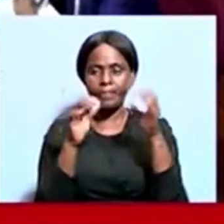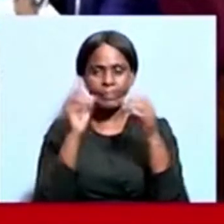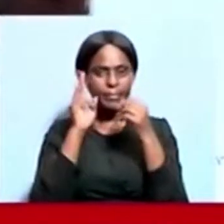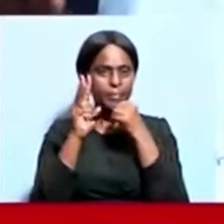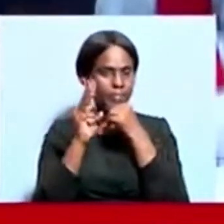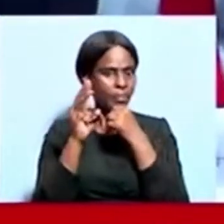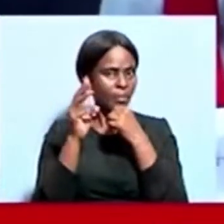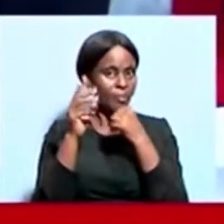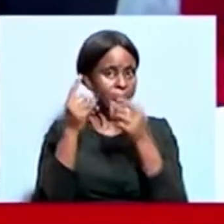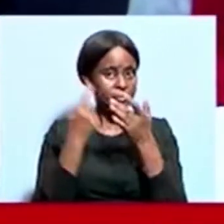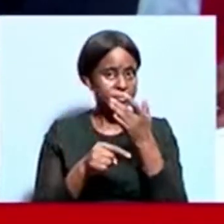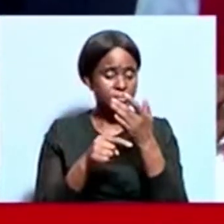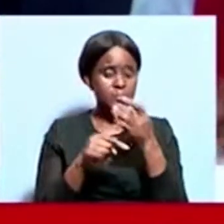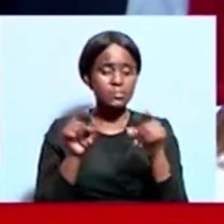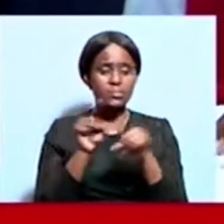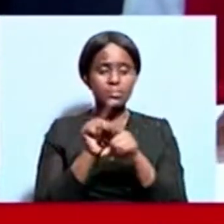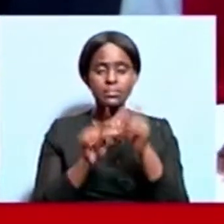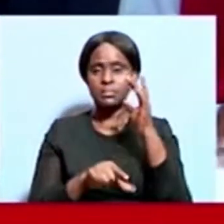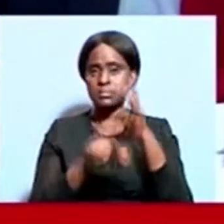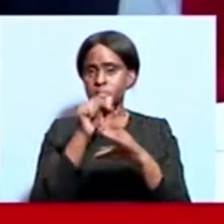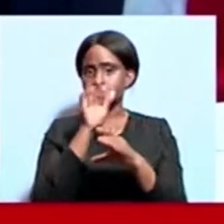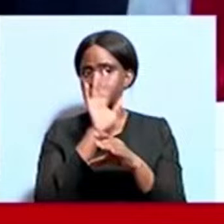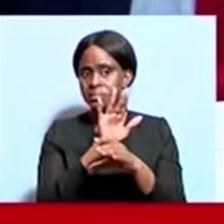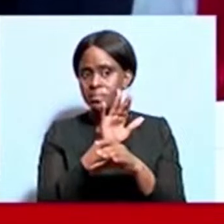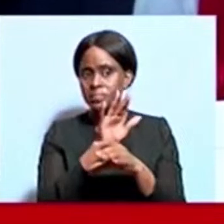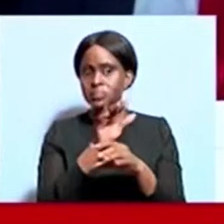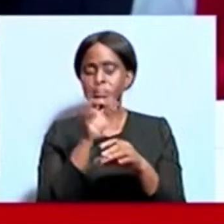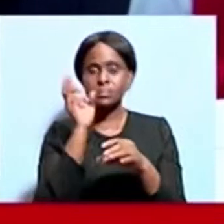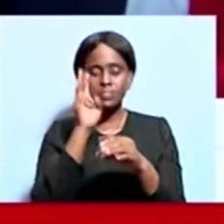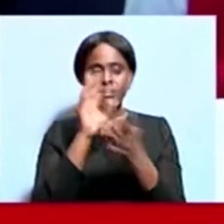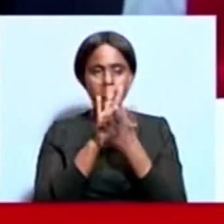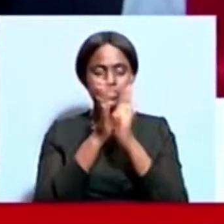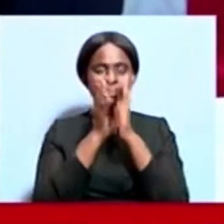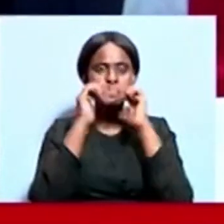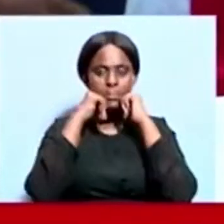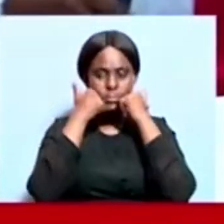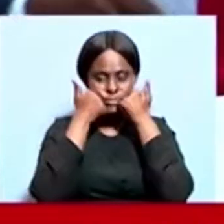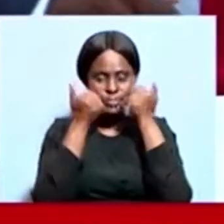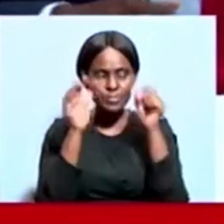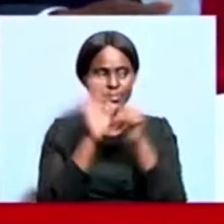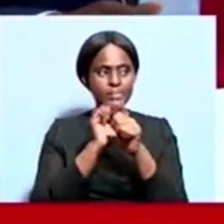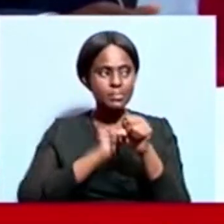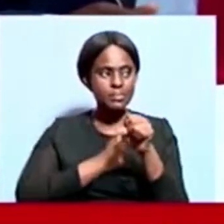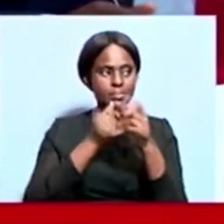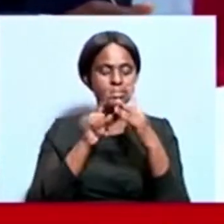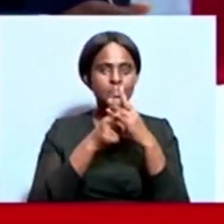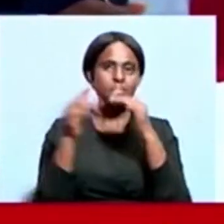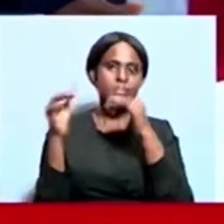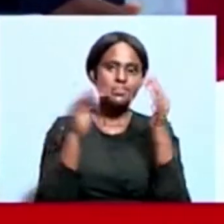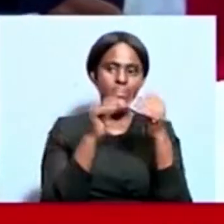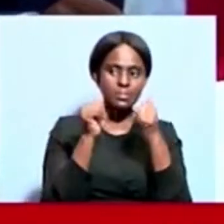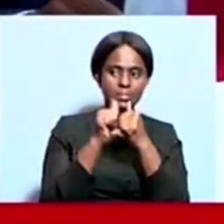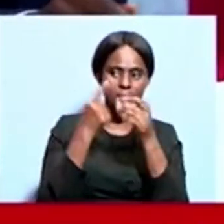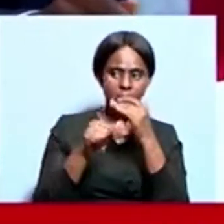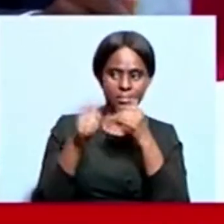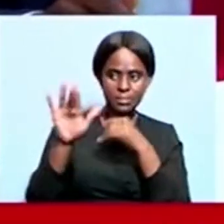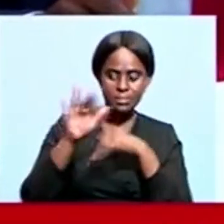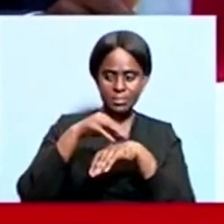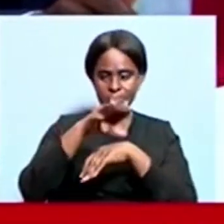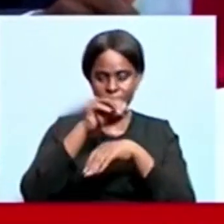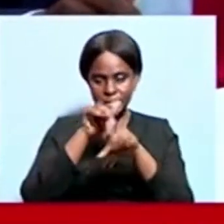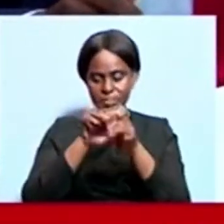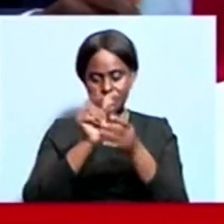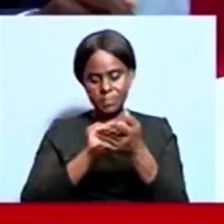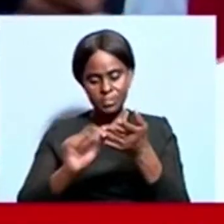be found, it will be an embarrassment that we start arguing with what your guidance is in